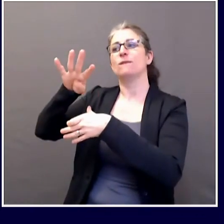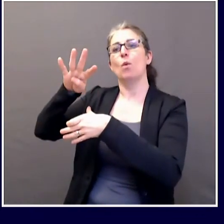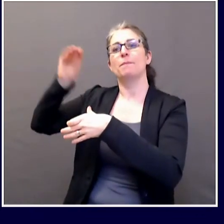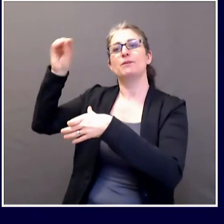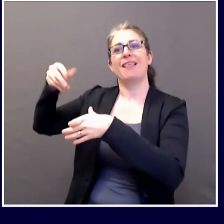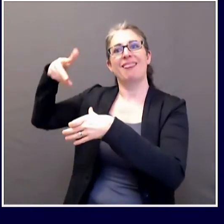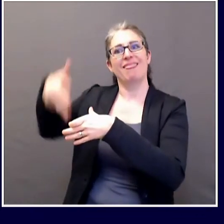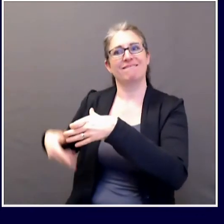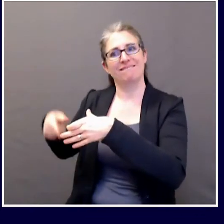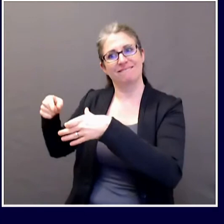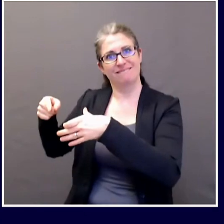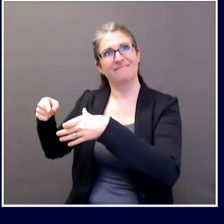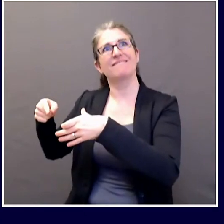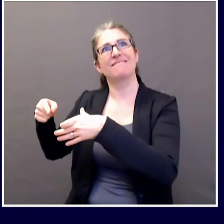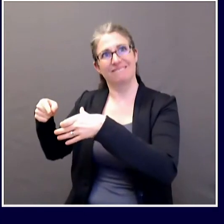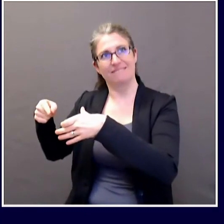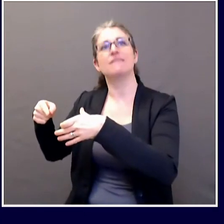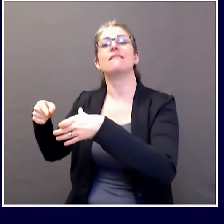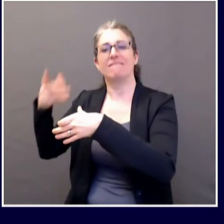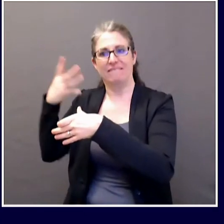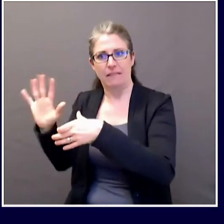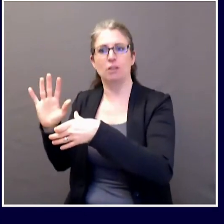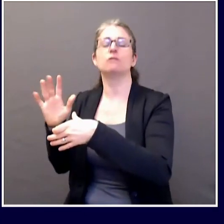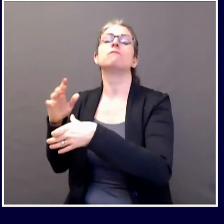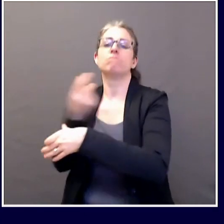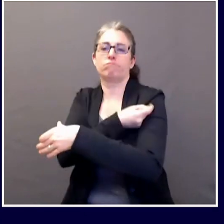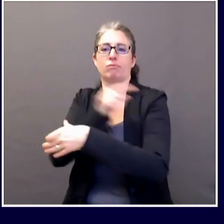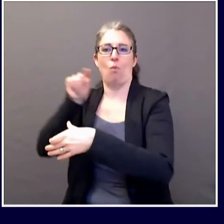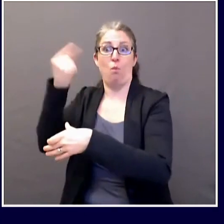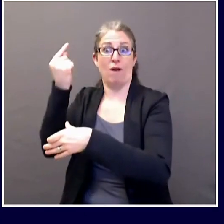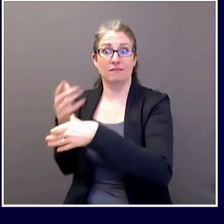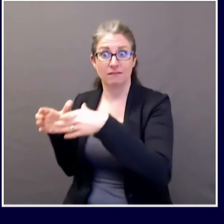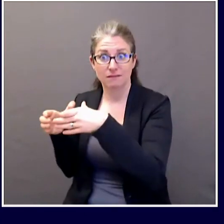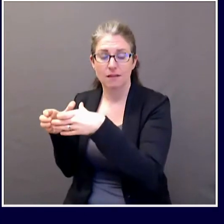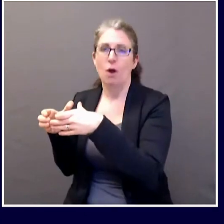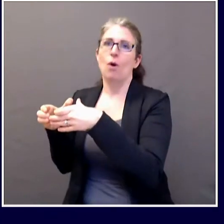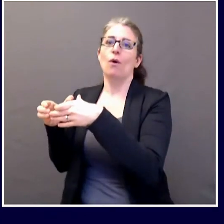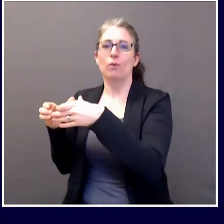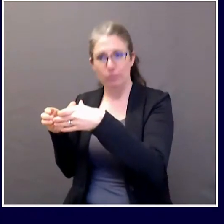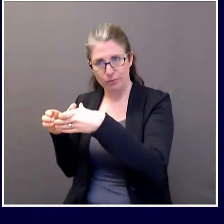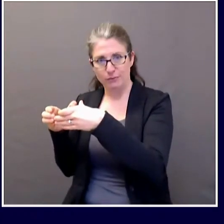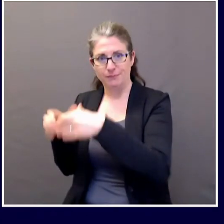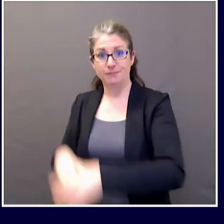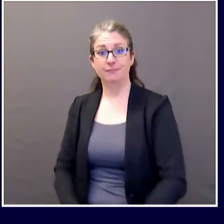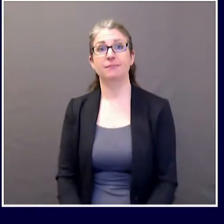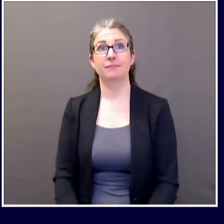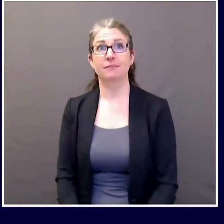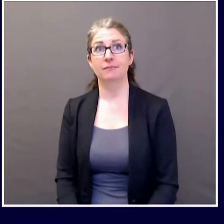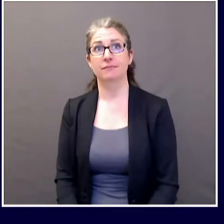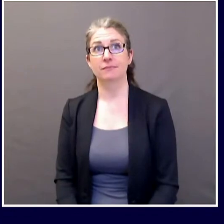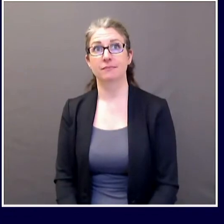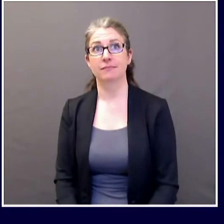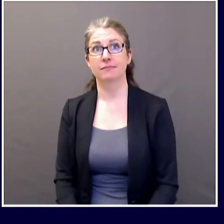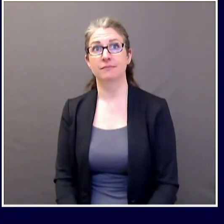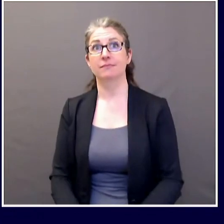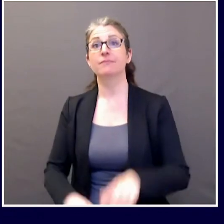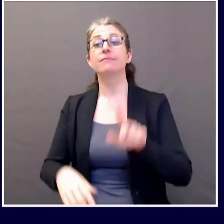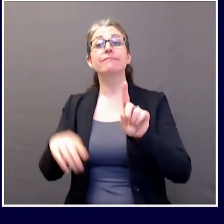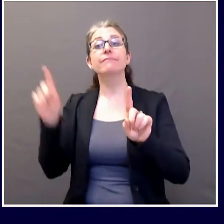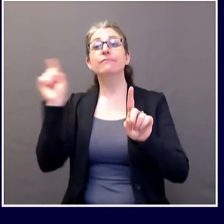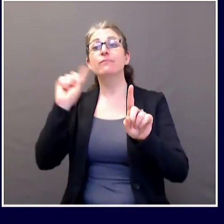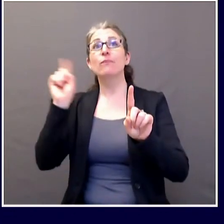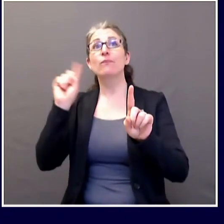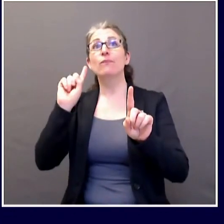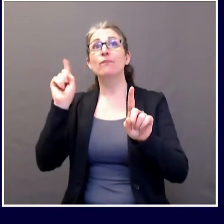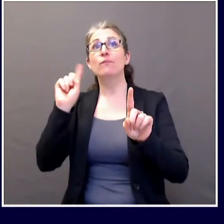like to talk about expansions in places now where individuals can obtain COVID vaccines.